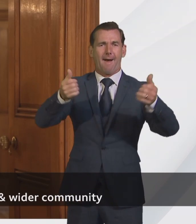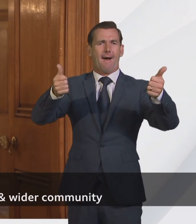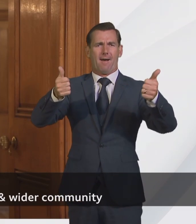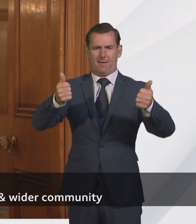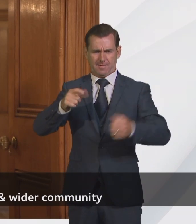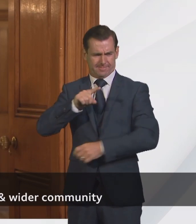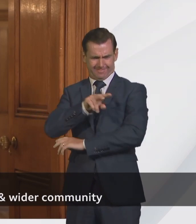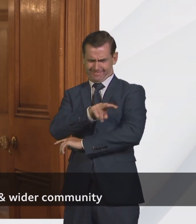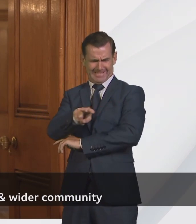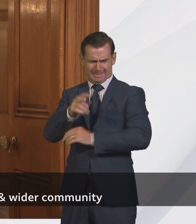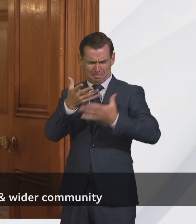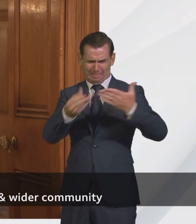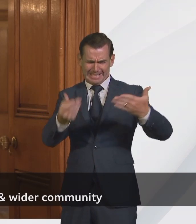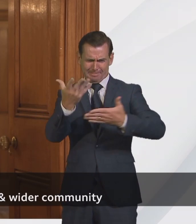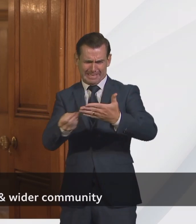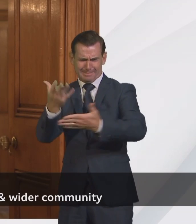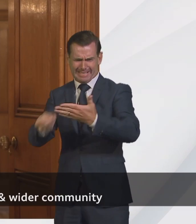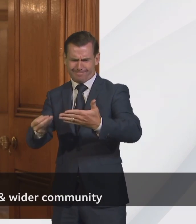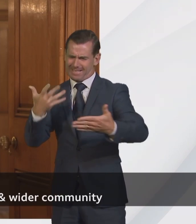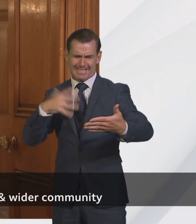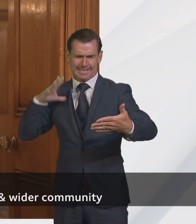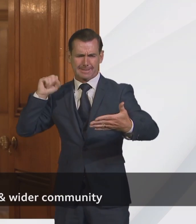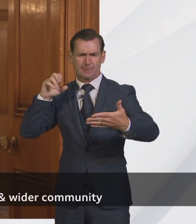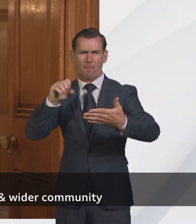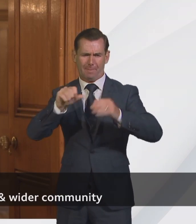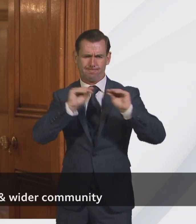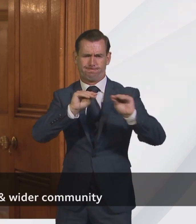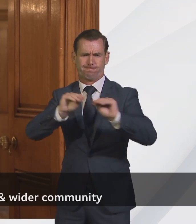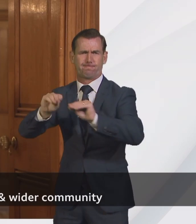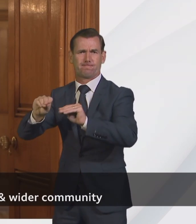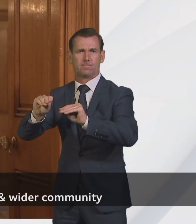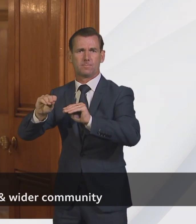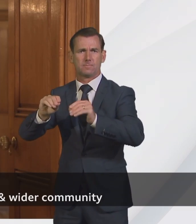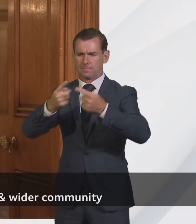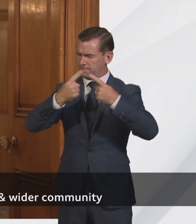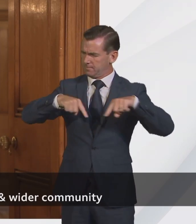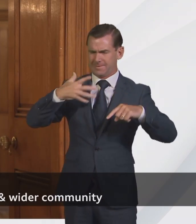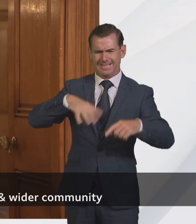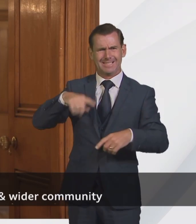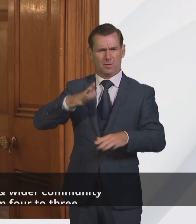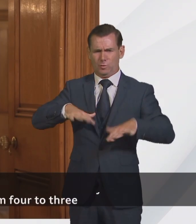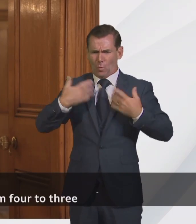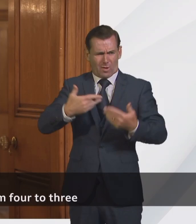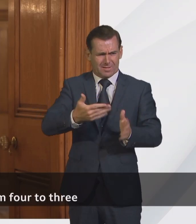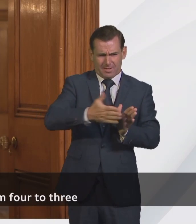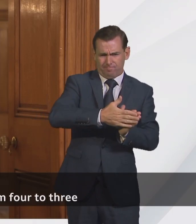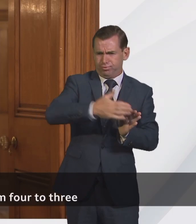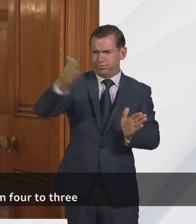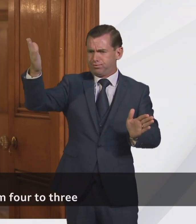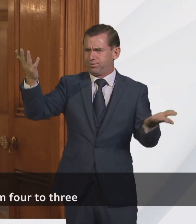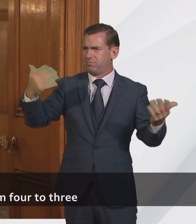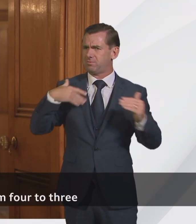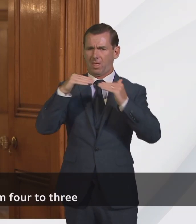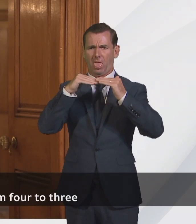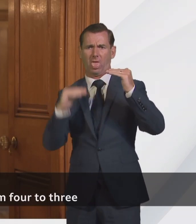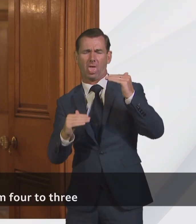a secure foundation for longer-term reform. We'll not allow an entire generation to lose out on